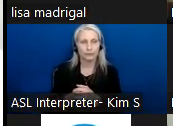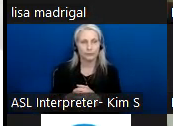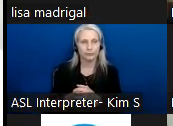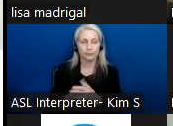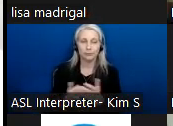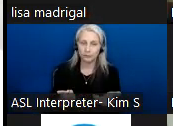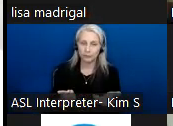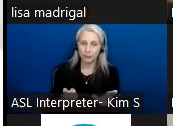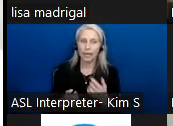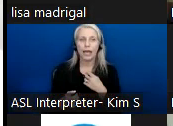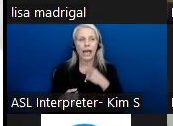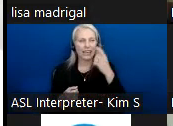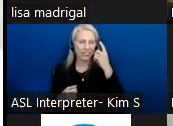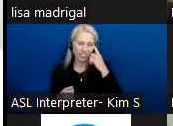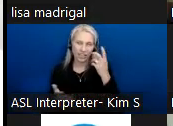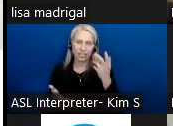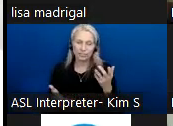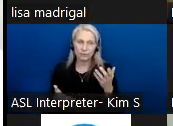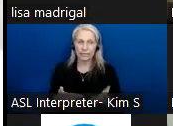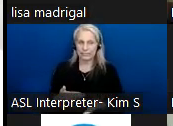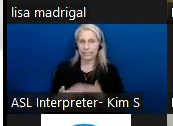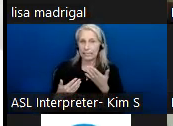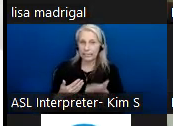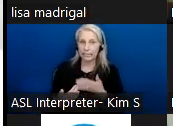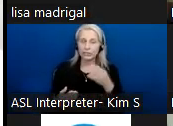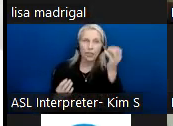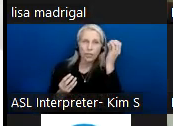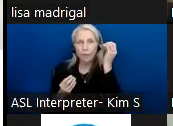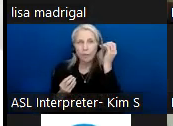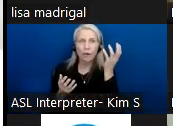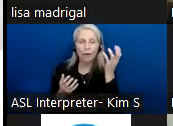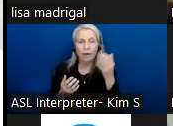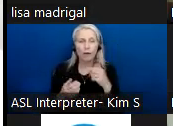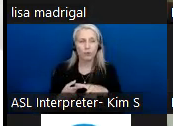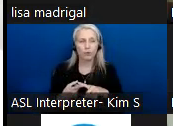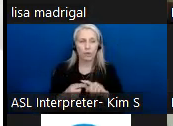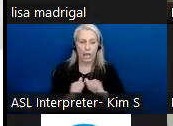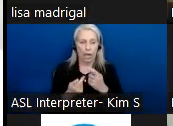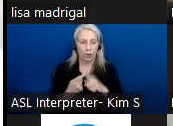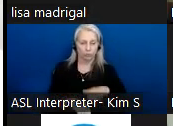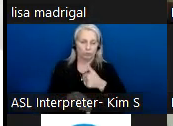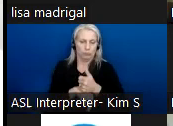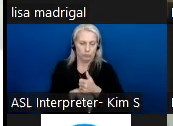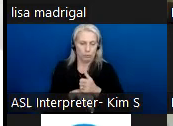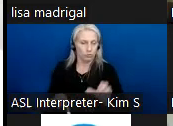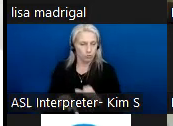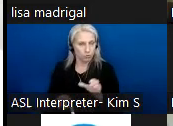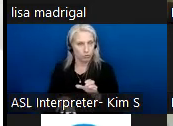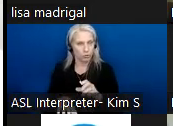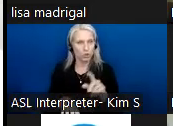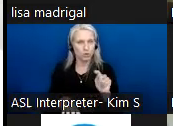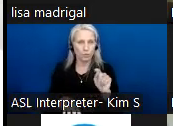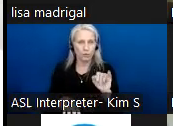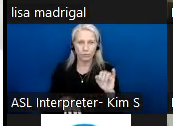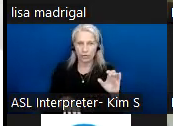So I think it's very easy when thinking about implementing trauma-informed care, because there's been a push